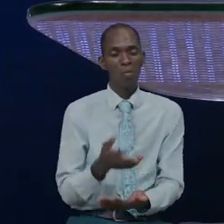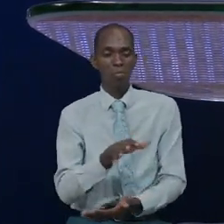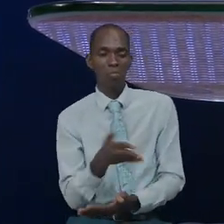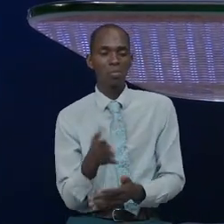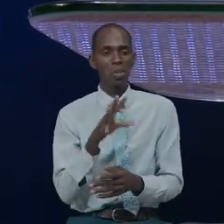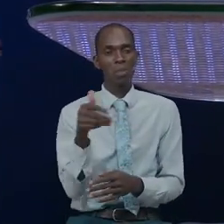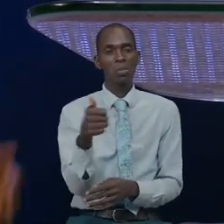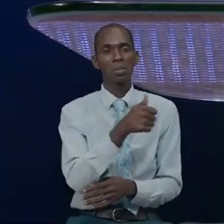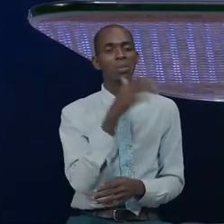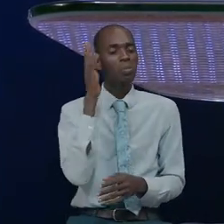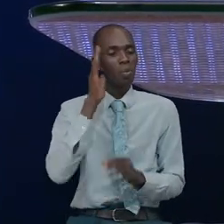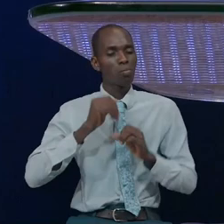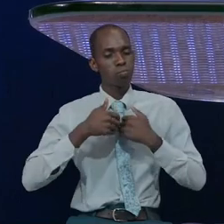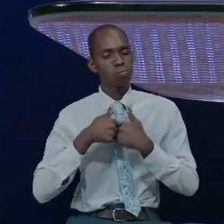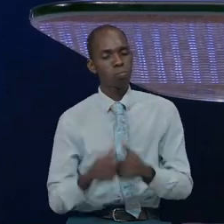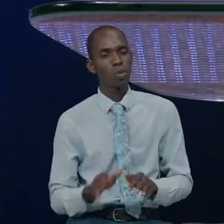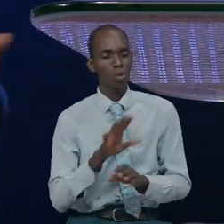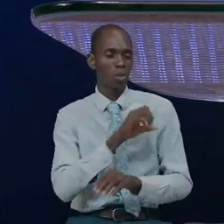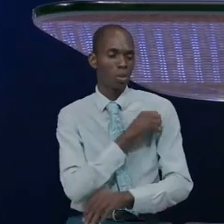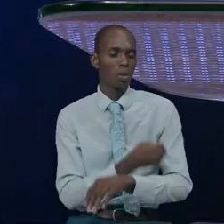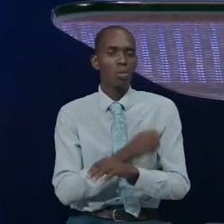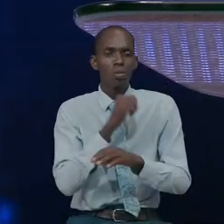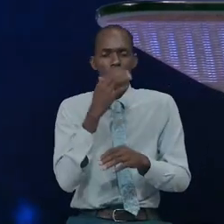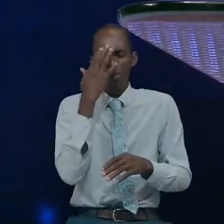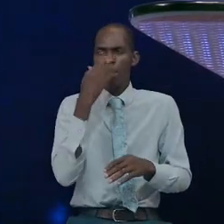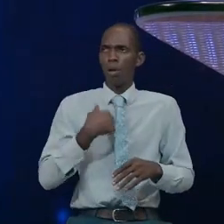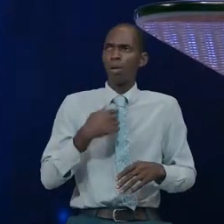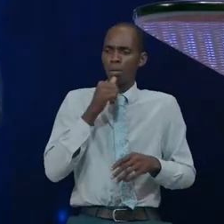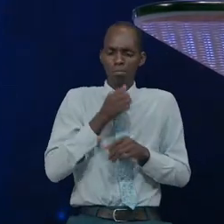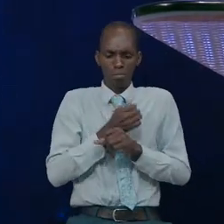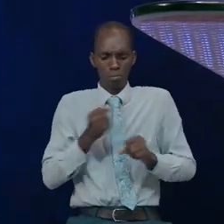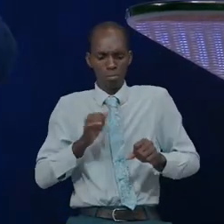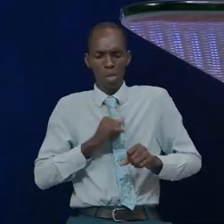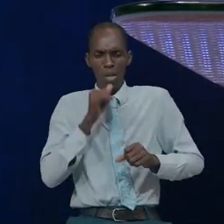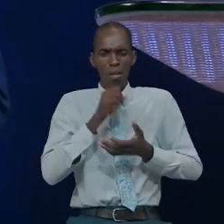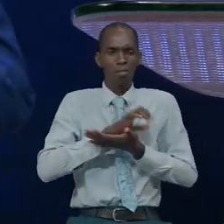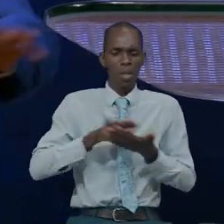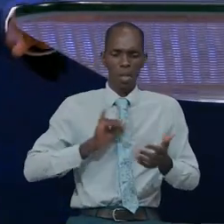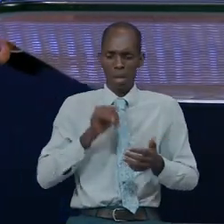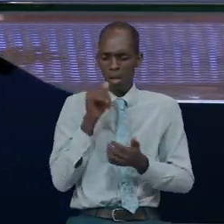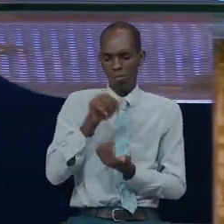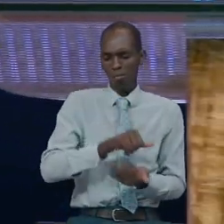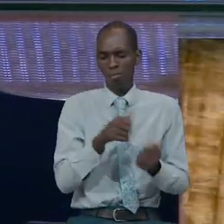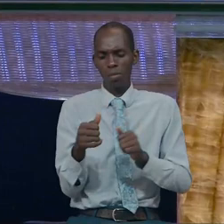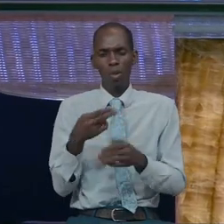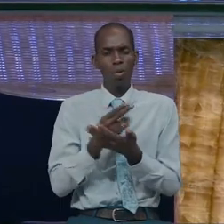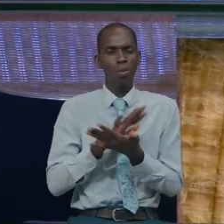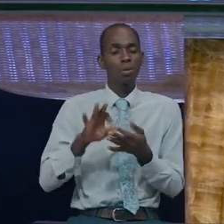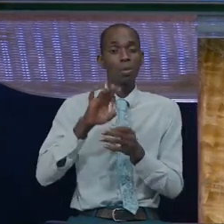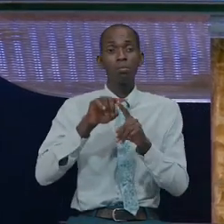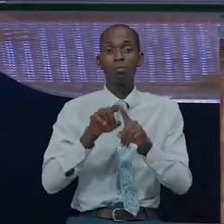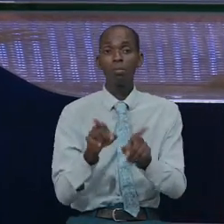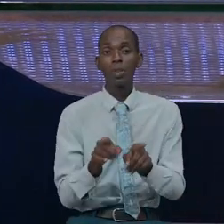your strength, and you will not know. You'll say, I'm saved, I'm sanctified, I'm baptized in the Holy Ghost, but